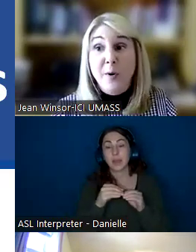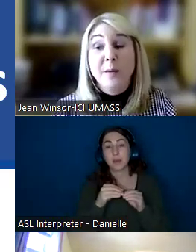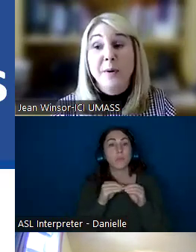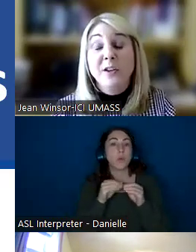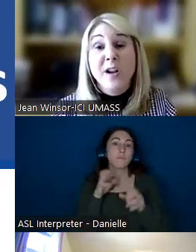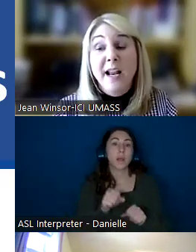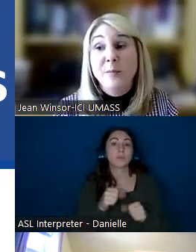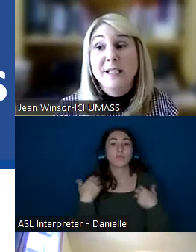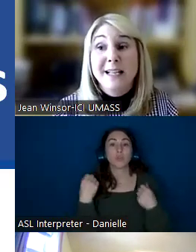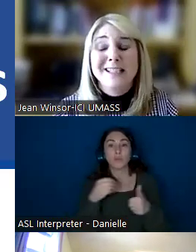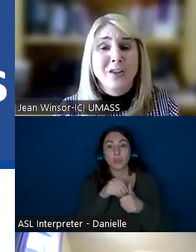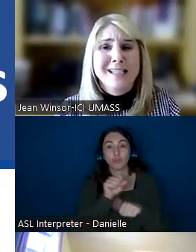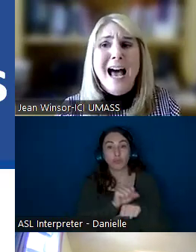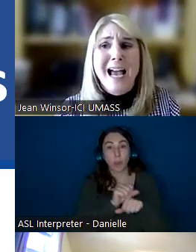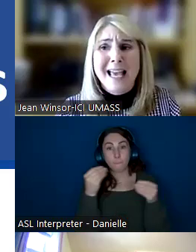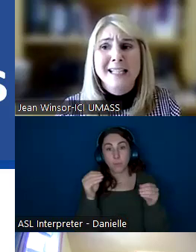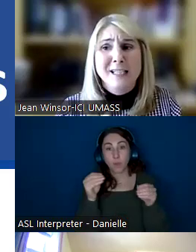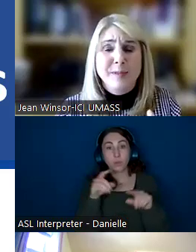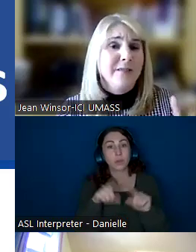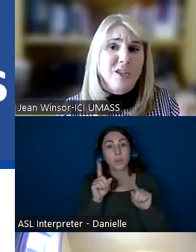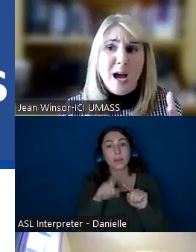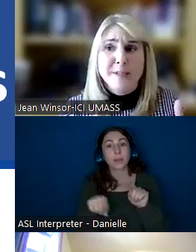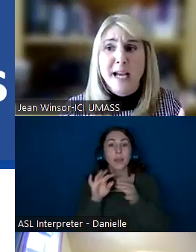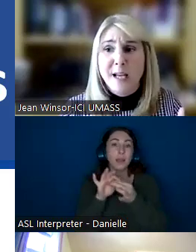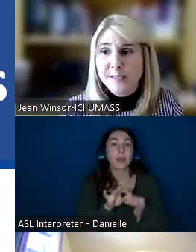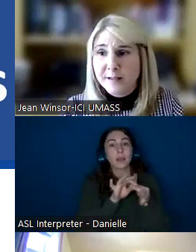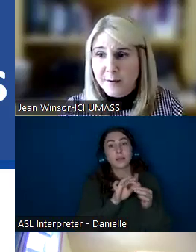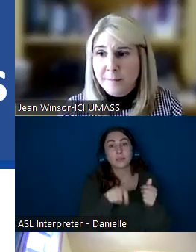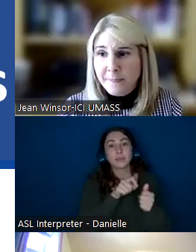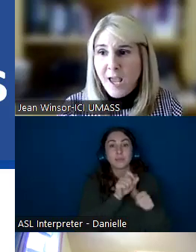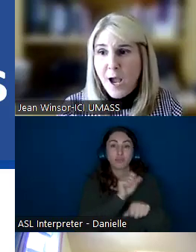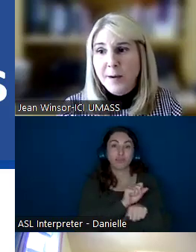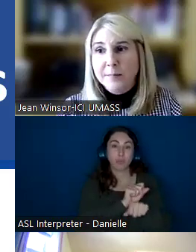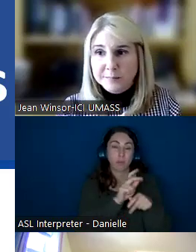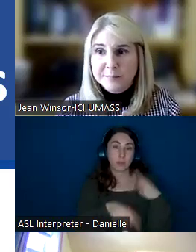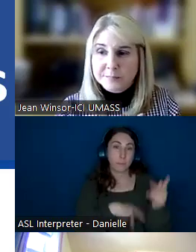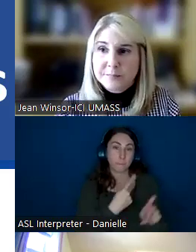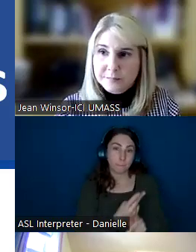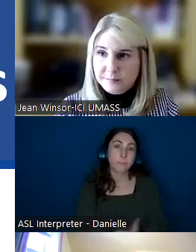job market, but they're not able to necessarily tie that to specific job types.